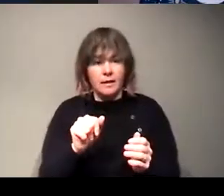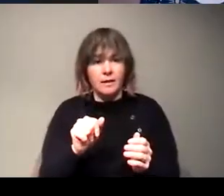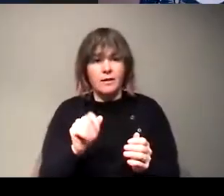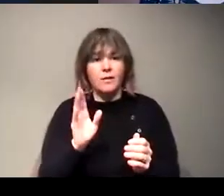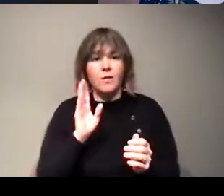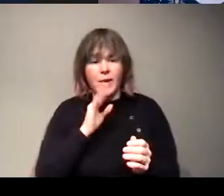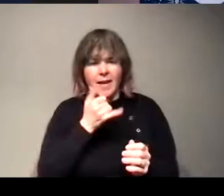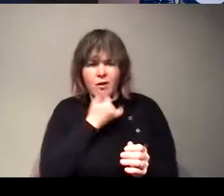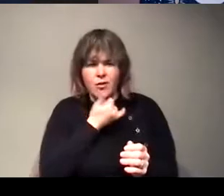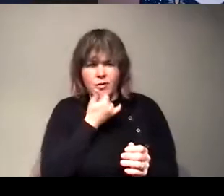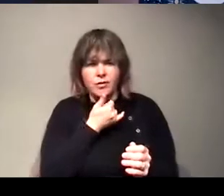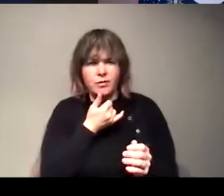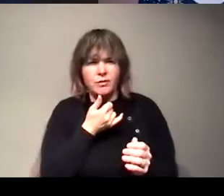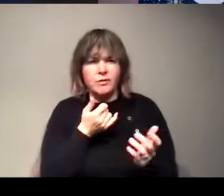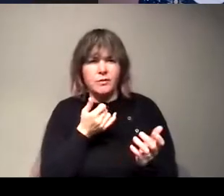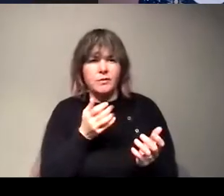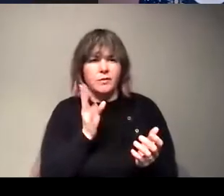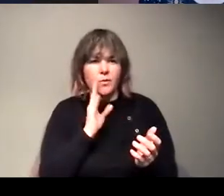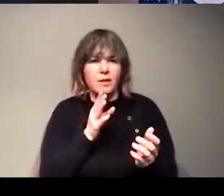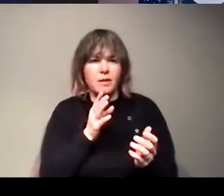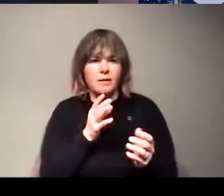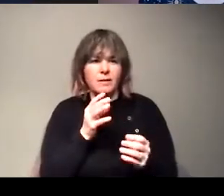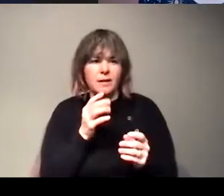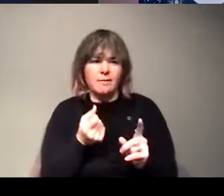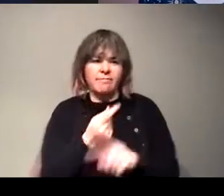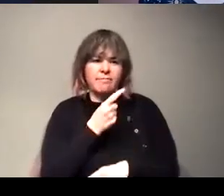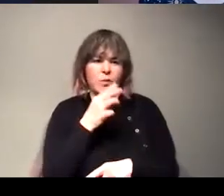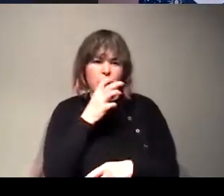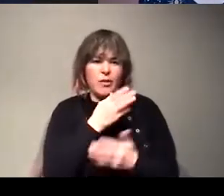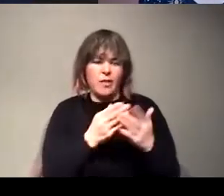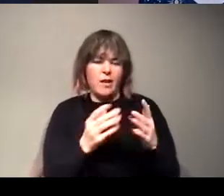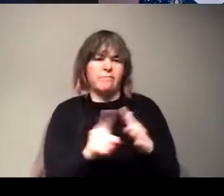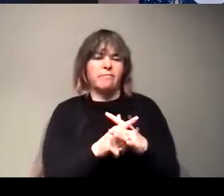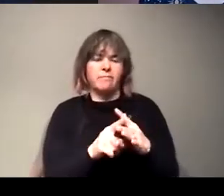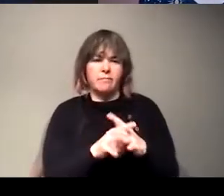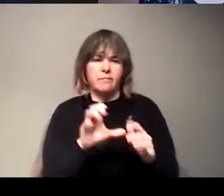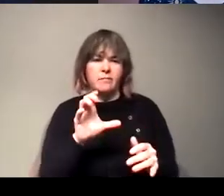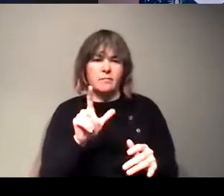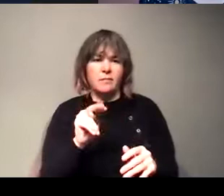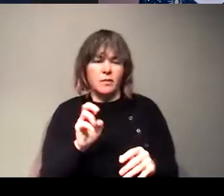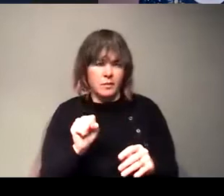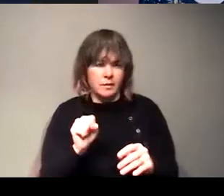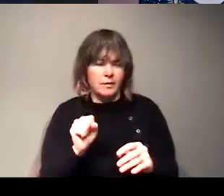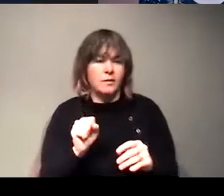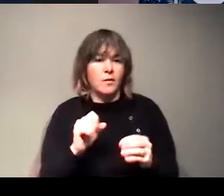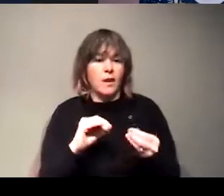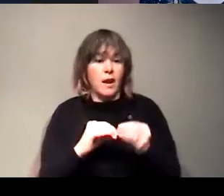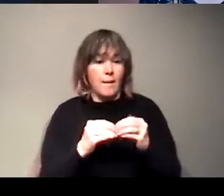get errors. And so you're gonna get some weird stuff happening in your clones. So you might the number that